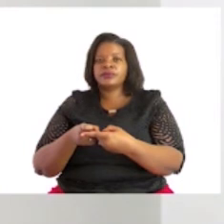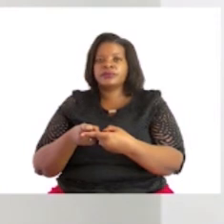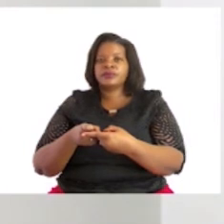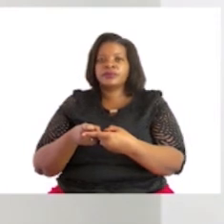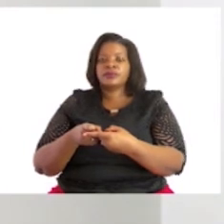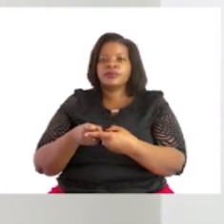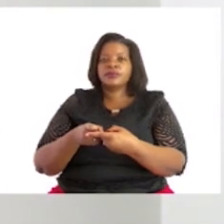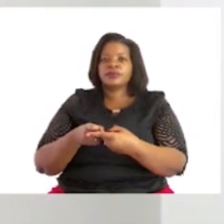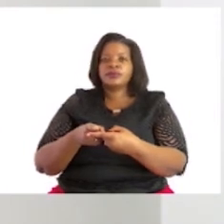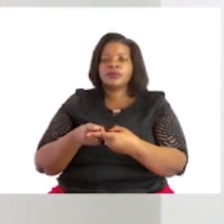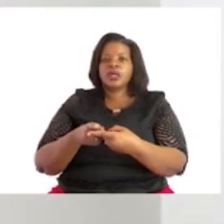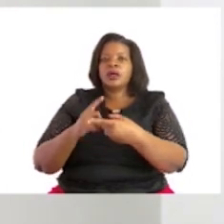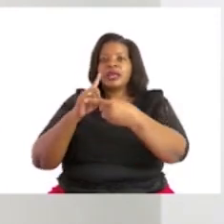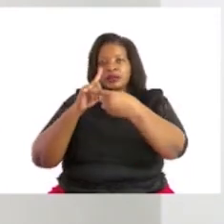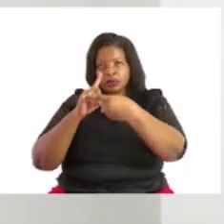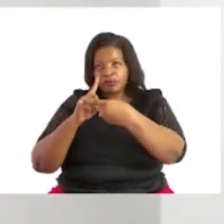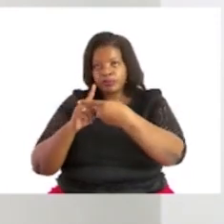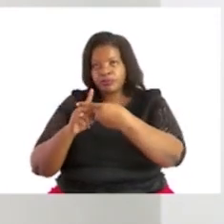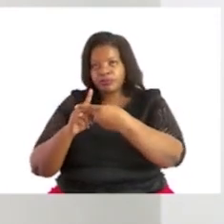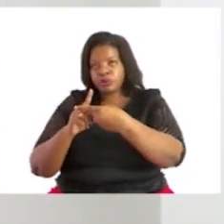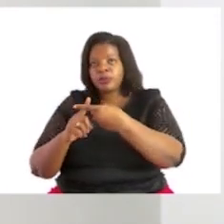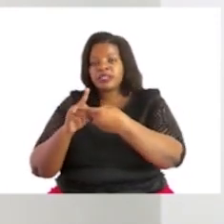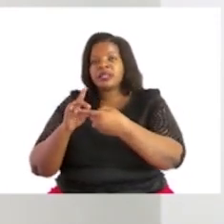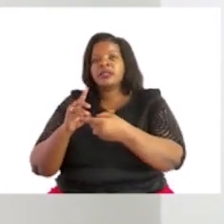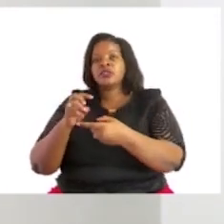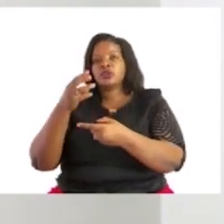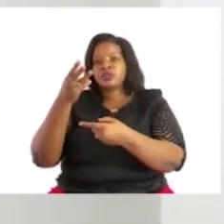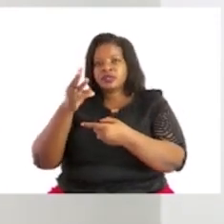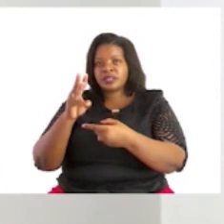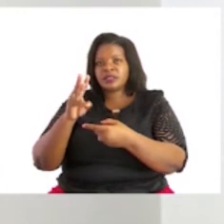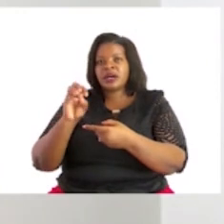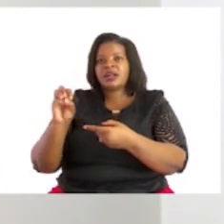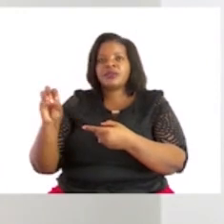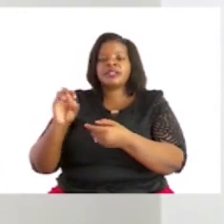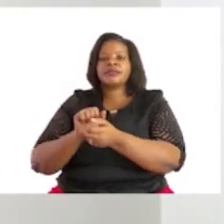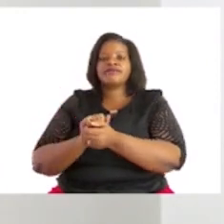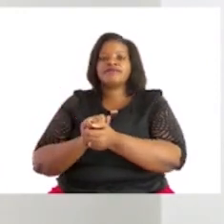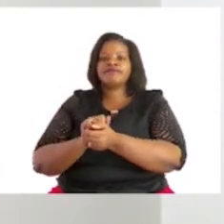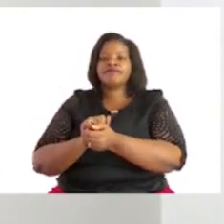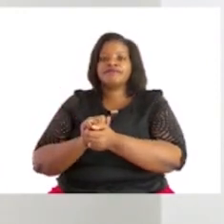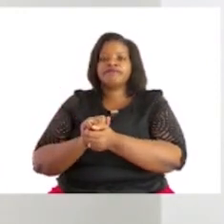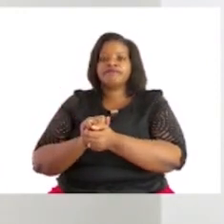4,000. And if you multiply 6 times 100, it will be 600.